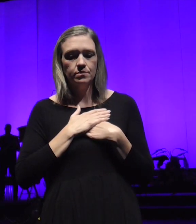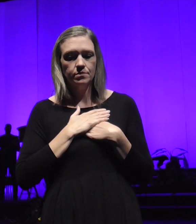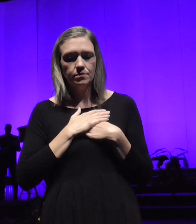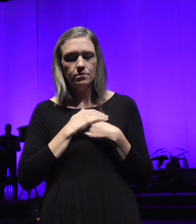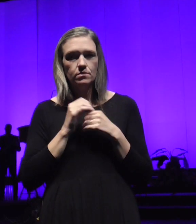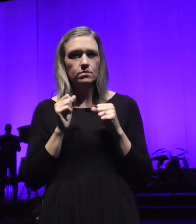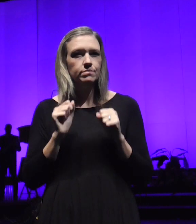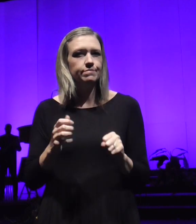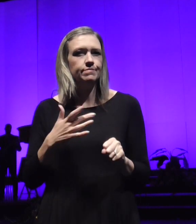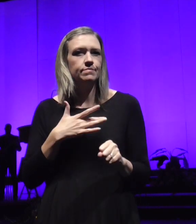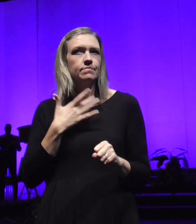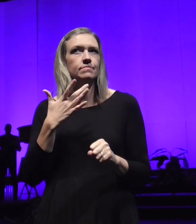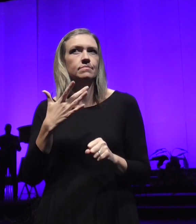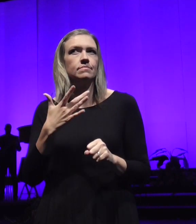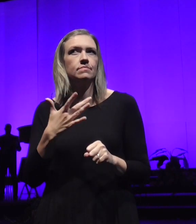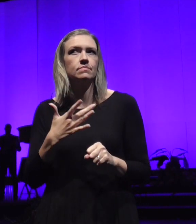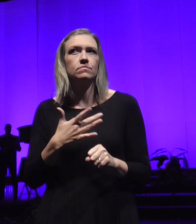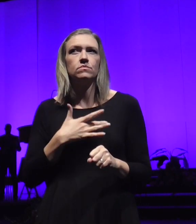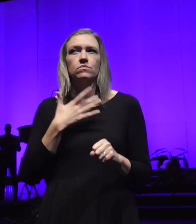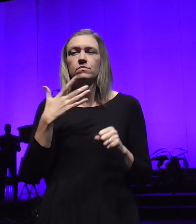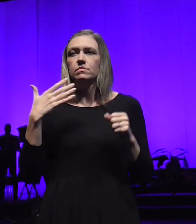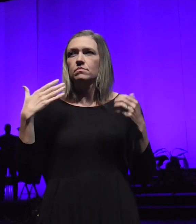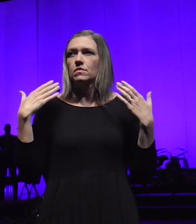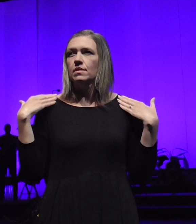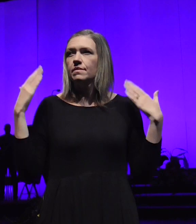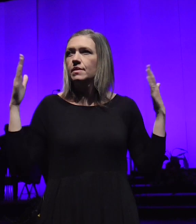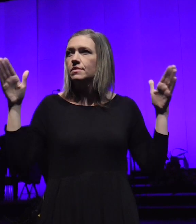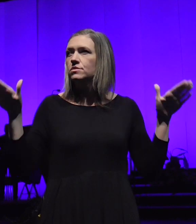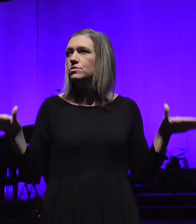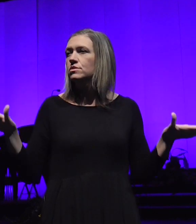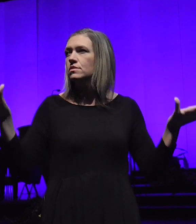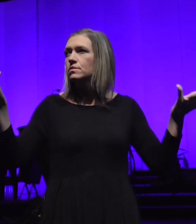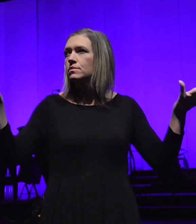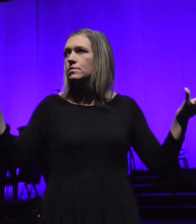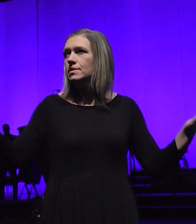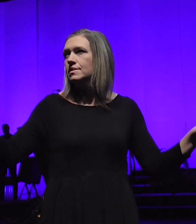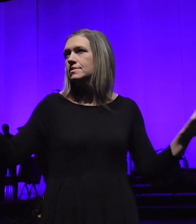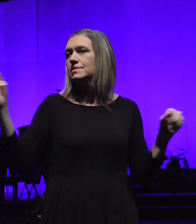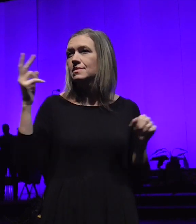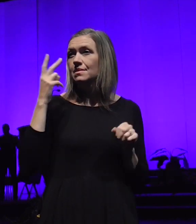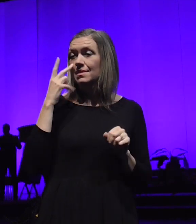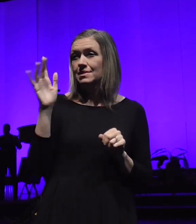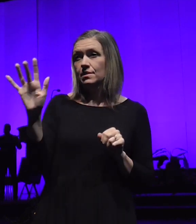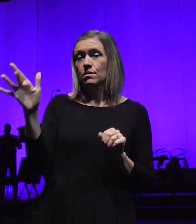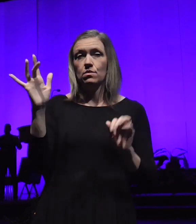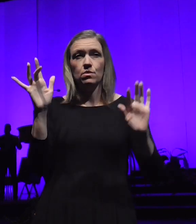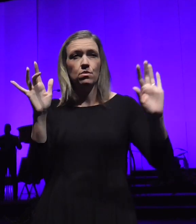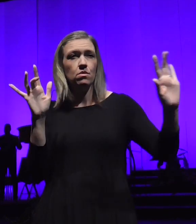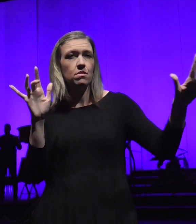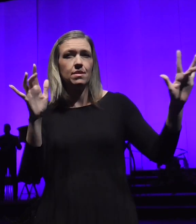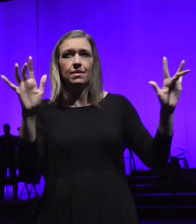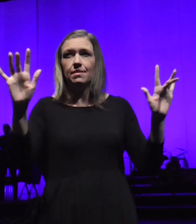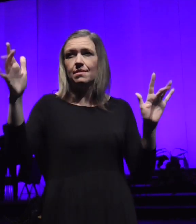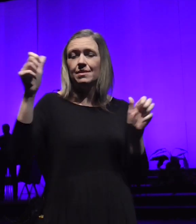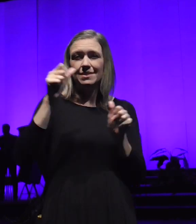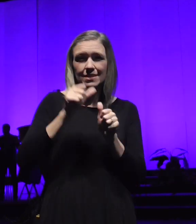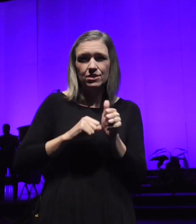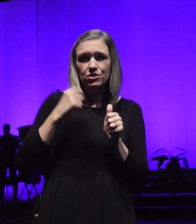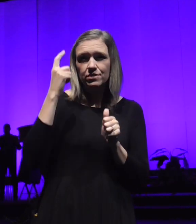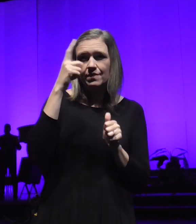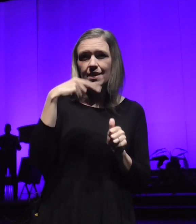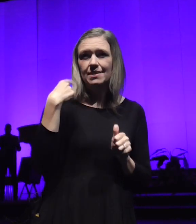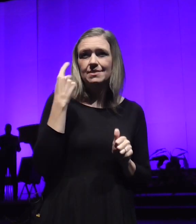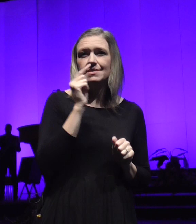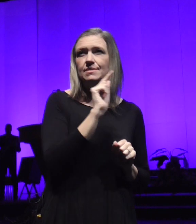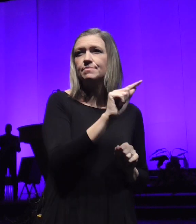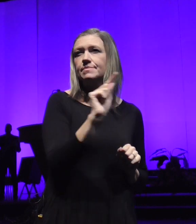grace. I can hear the brush of angel wings. I see glory on